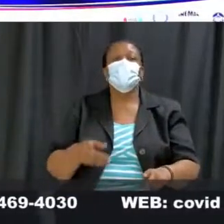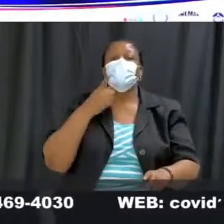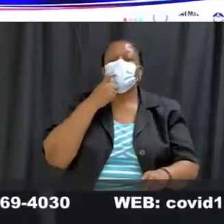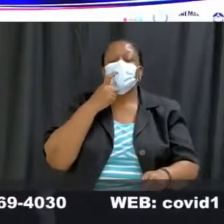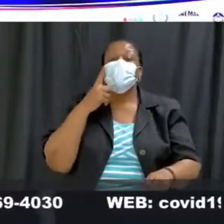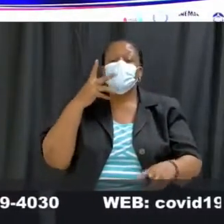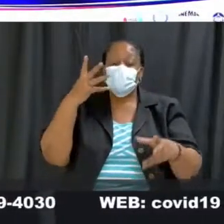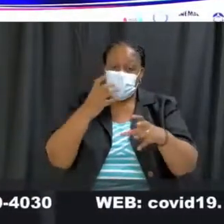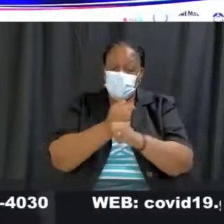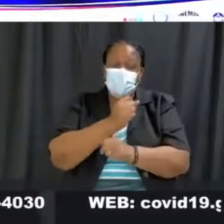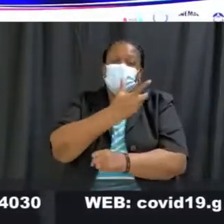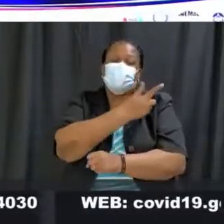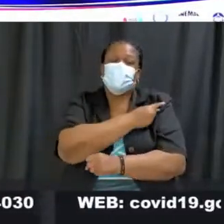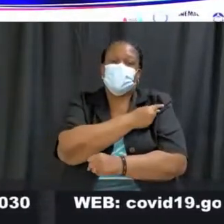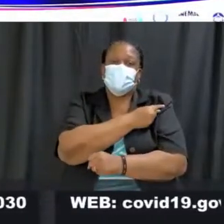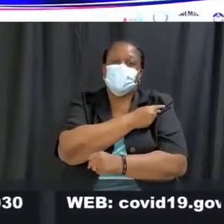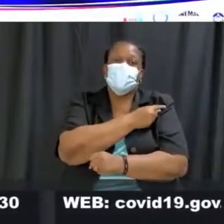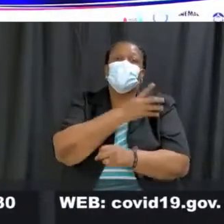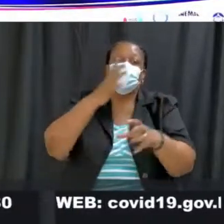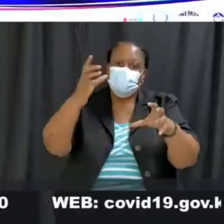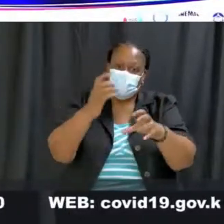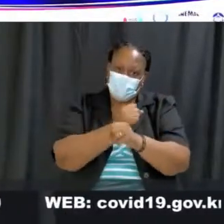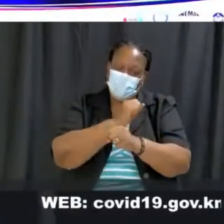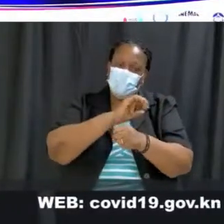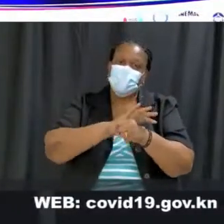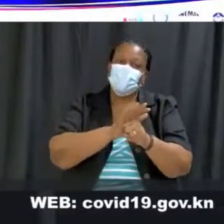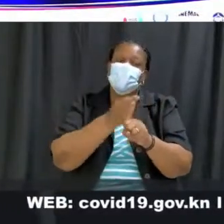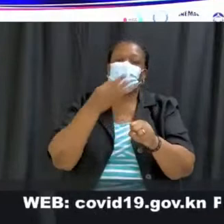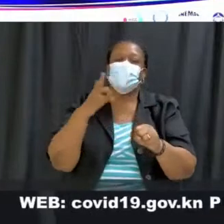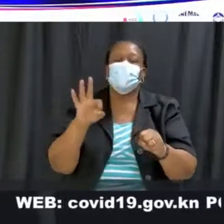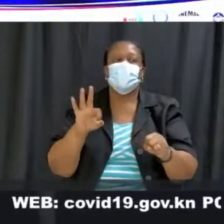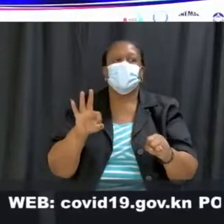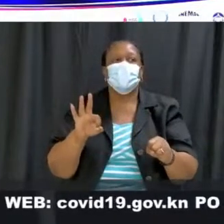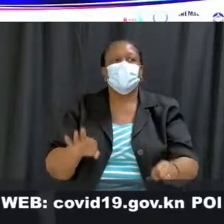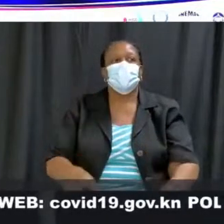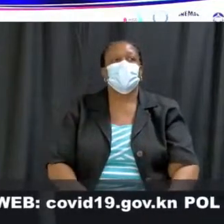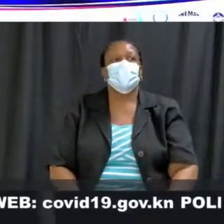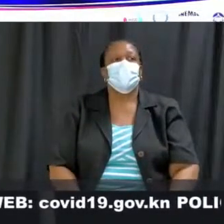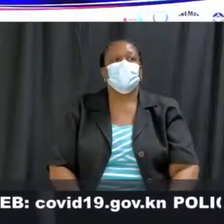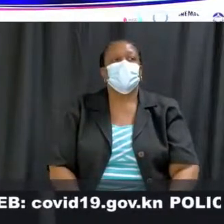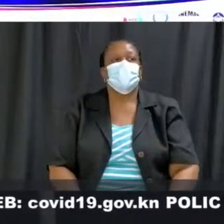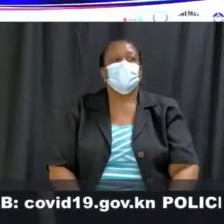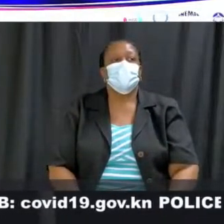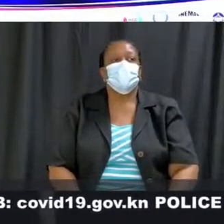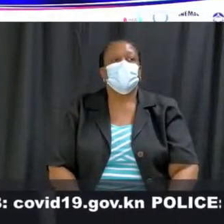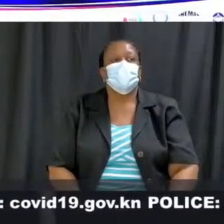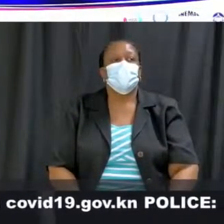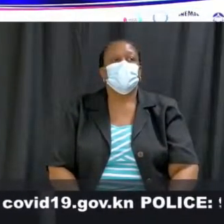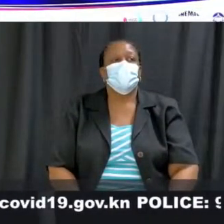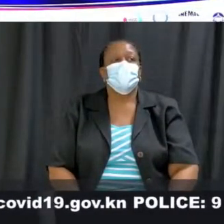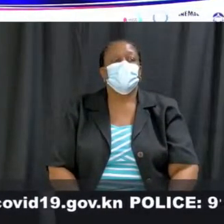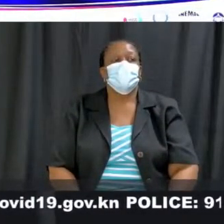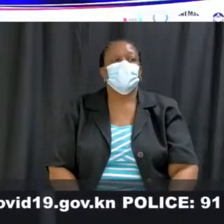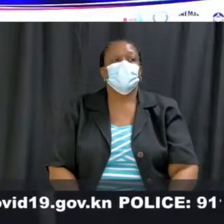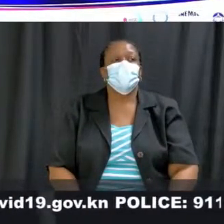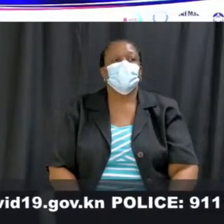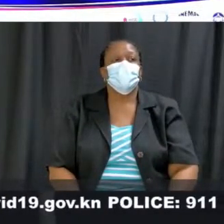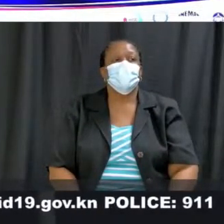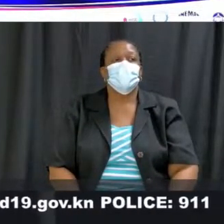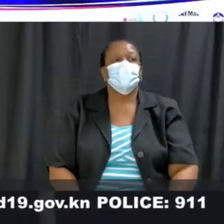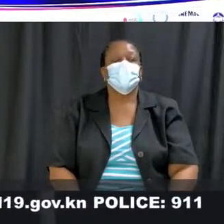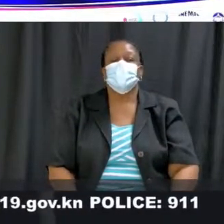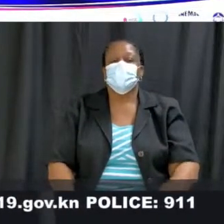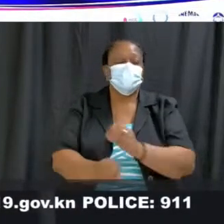17% of the cases who got COVID, they were mainly